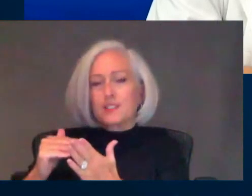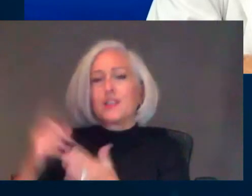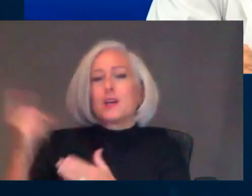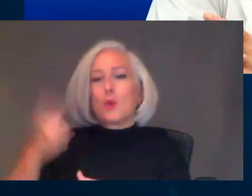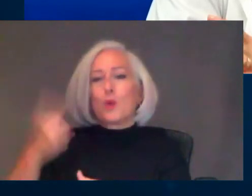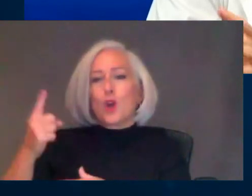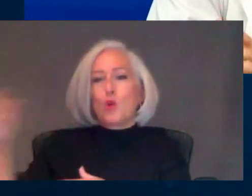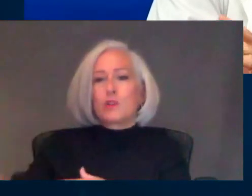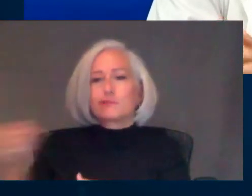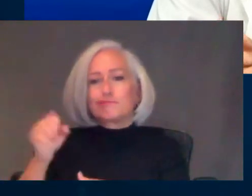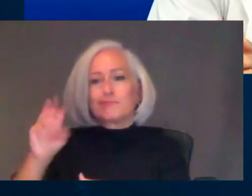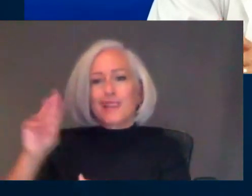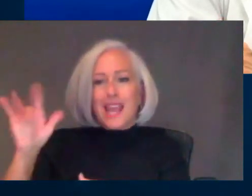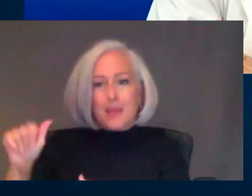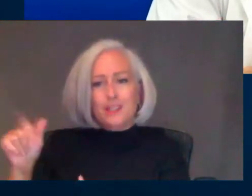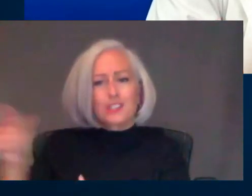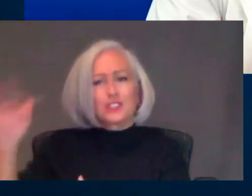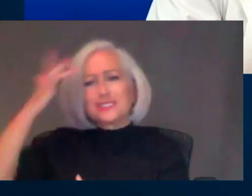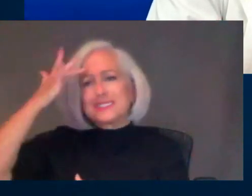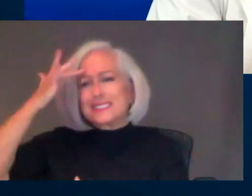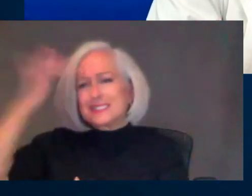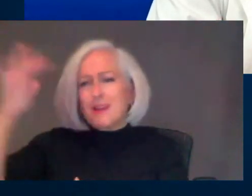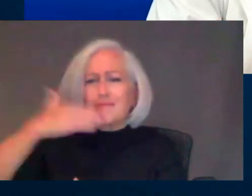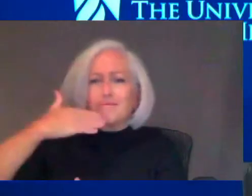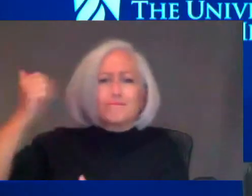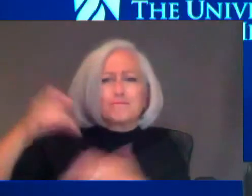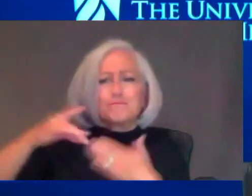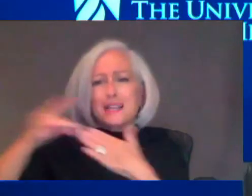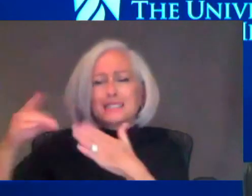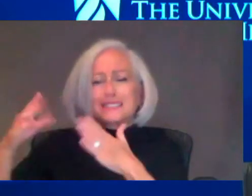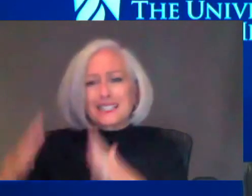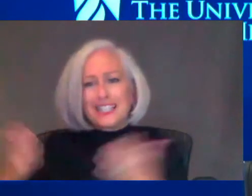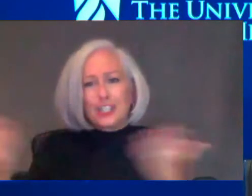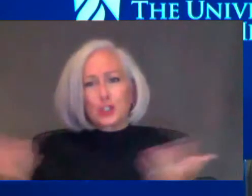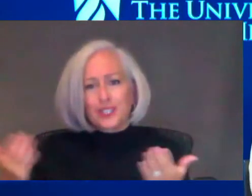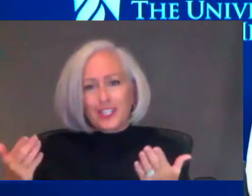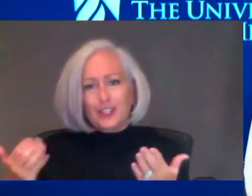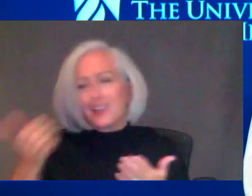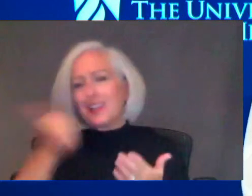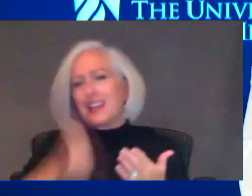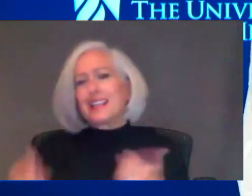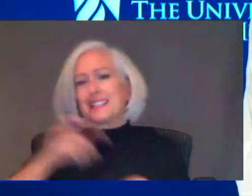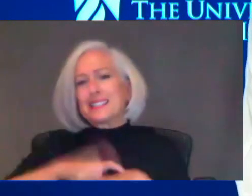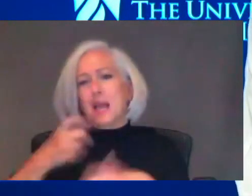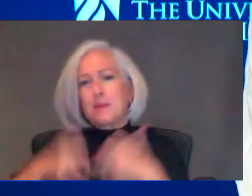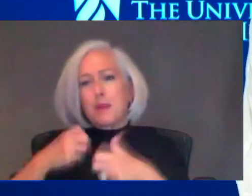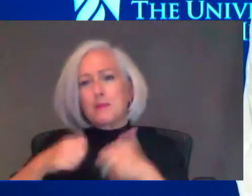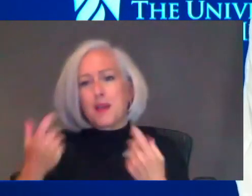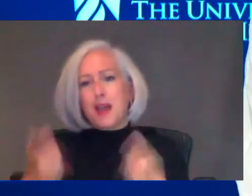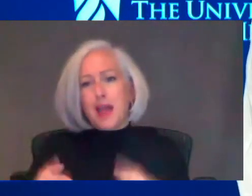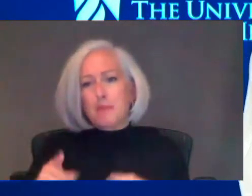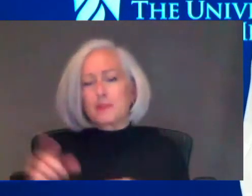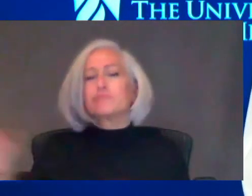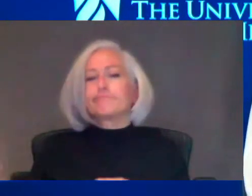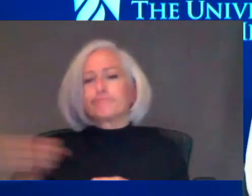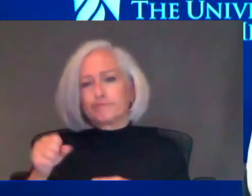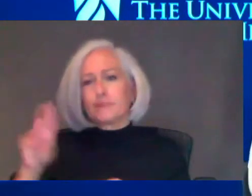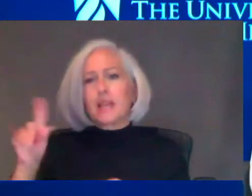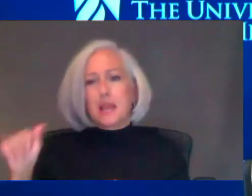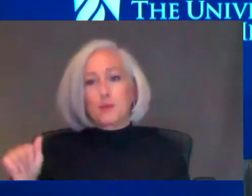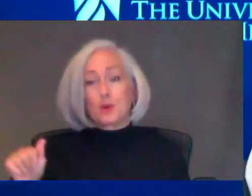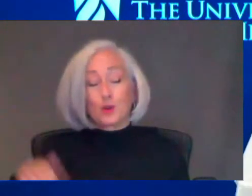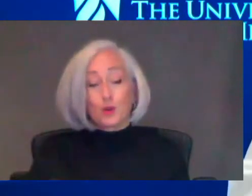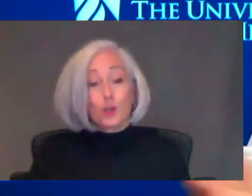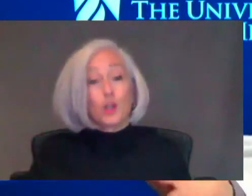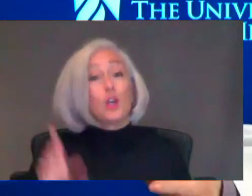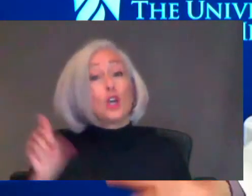about this guy, Dr. Barney Graham. Dr. Graham received his medical degree from KU School of Medicine, but you might recognize him